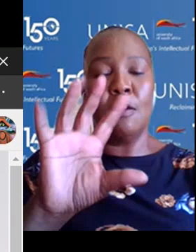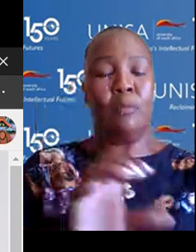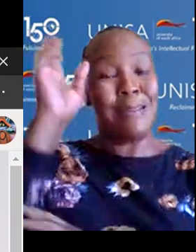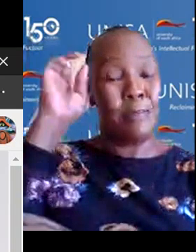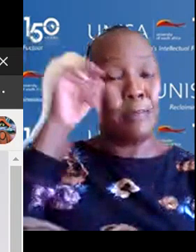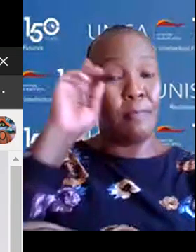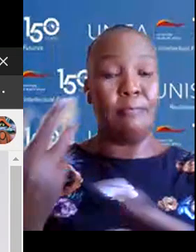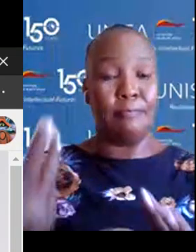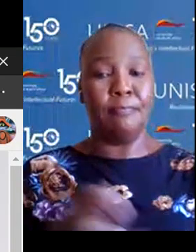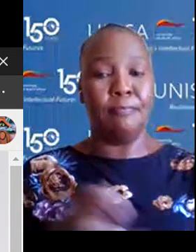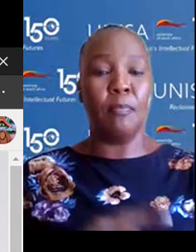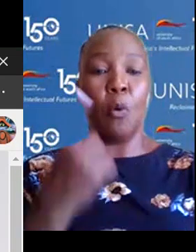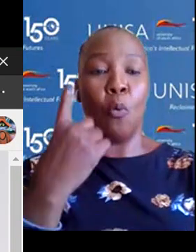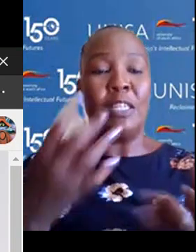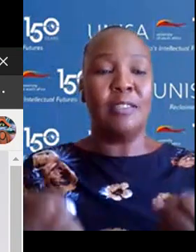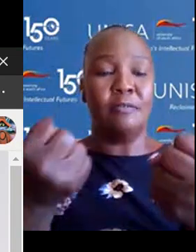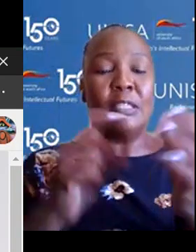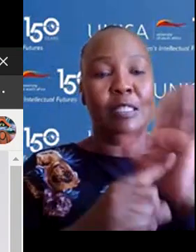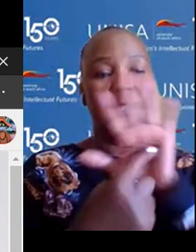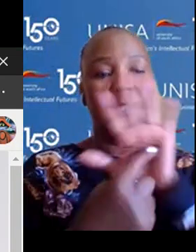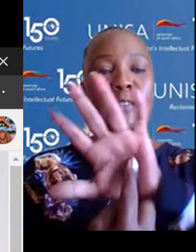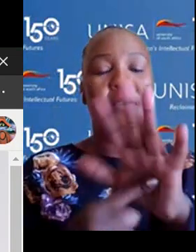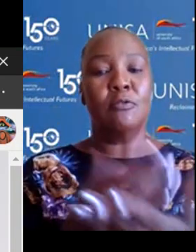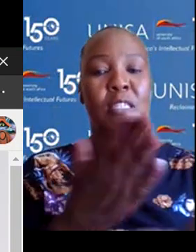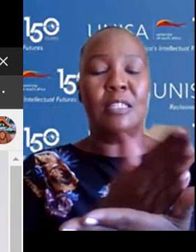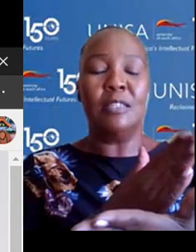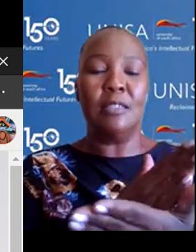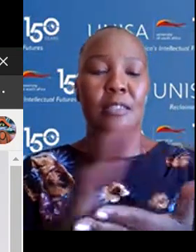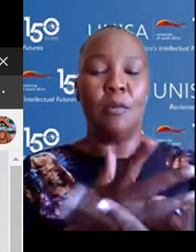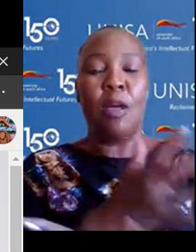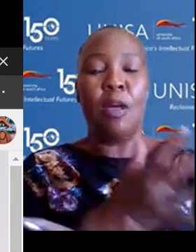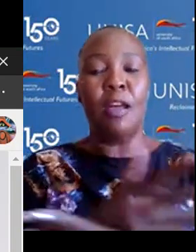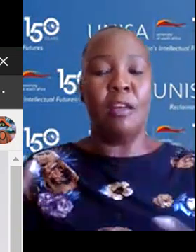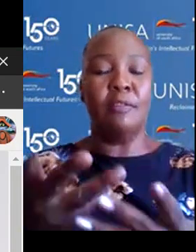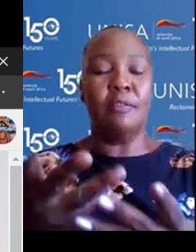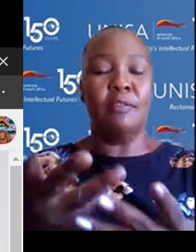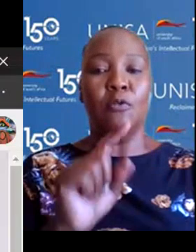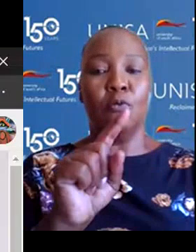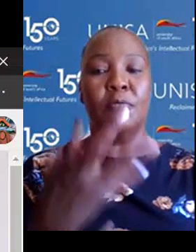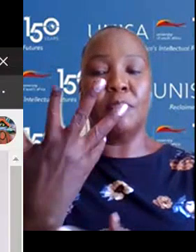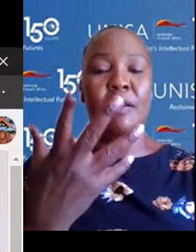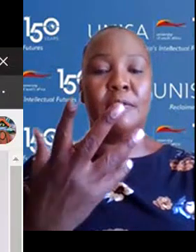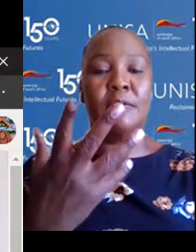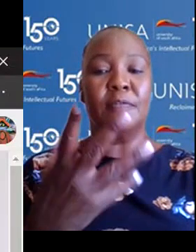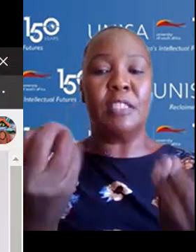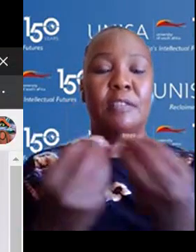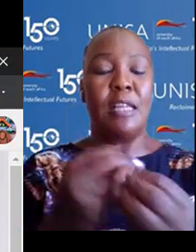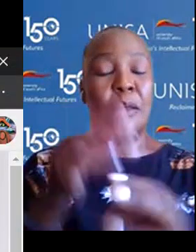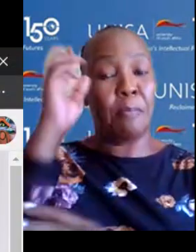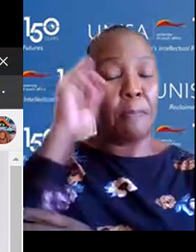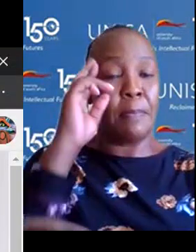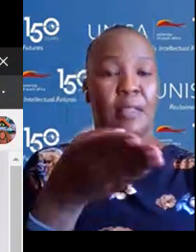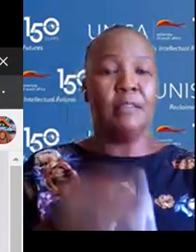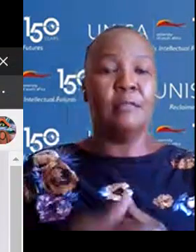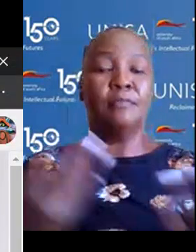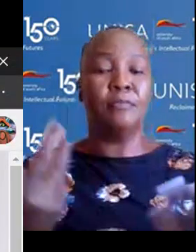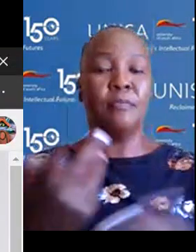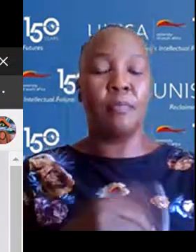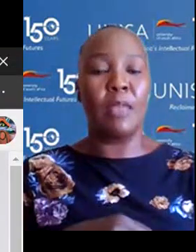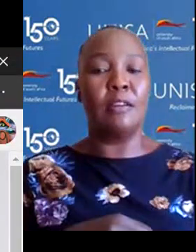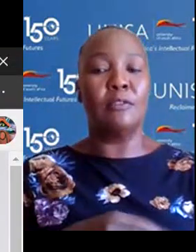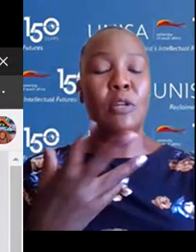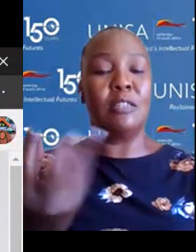remember, OneDrive, for example, is going to be shared wherever those 5 devices are. So just remember that. But yes, there you can